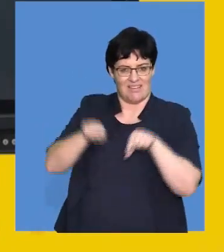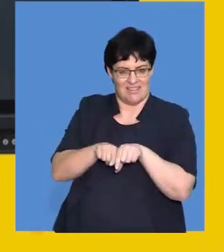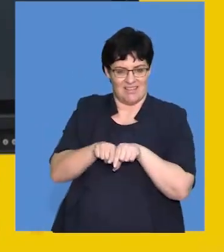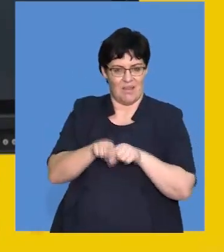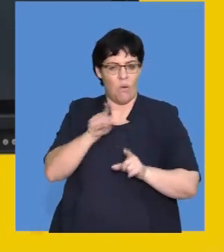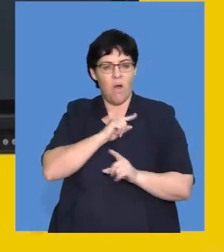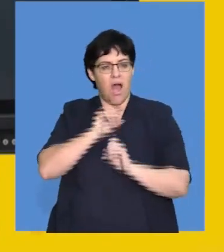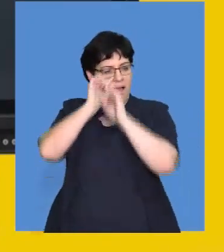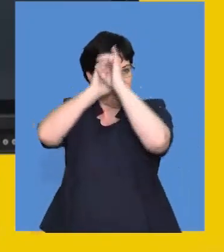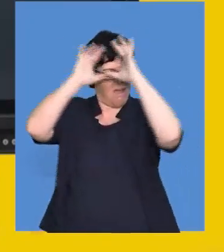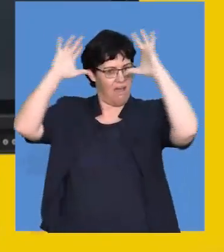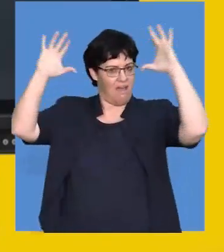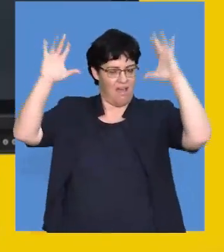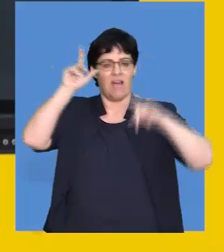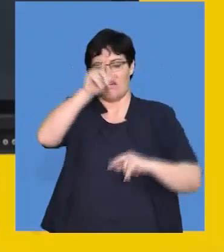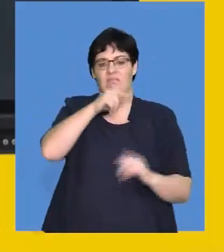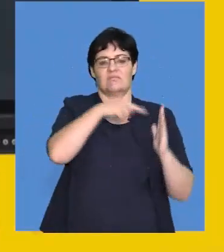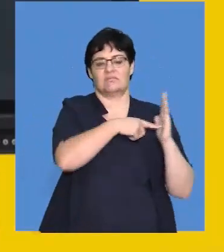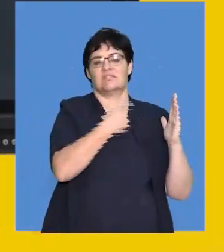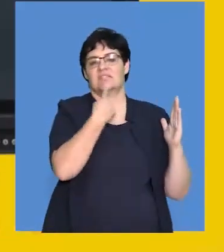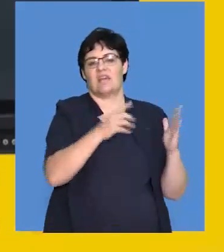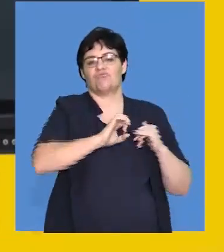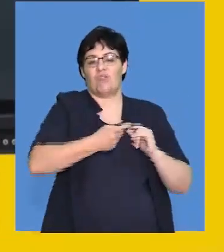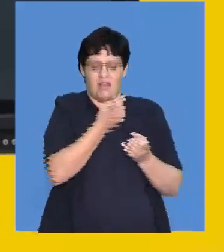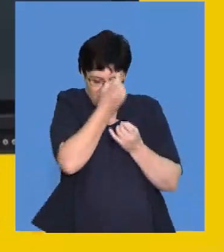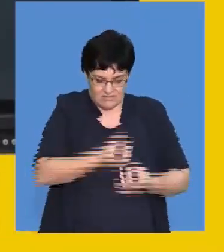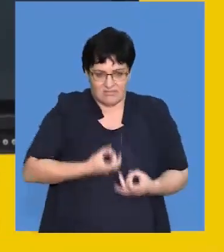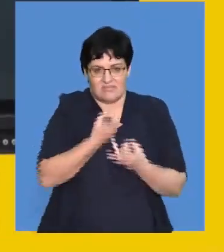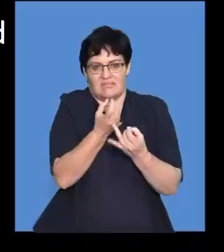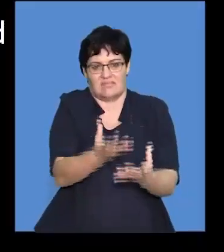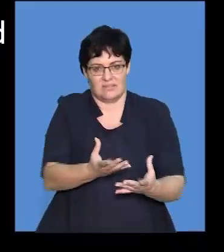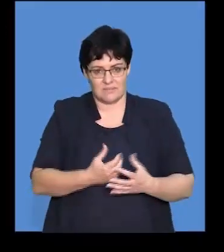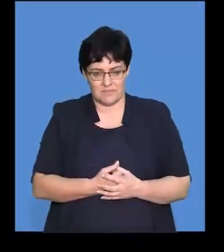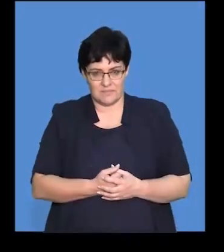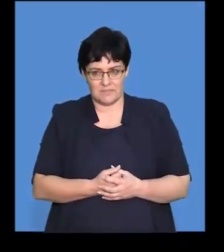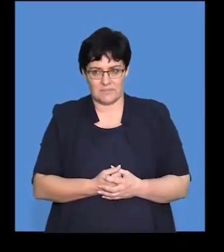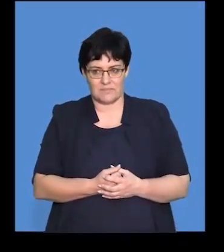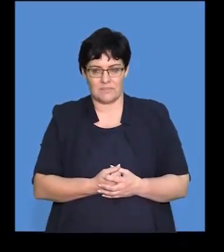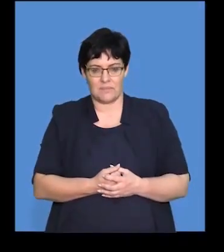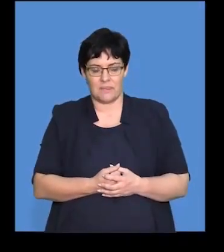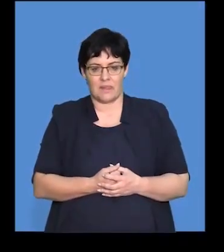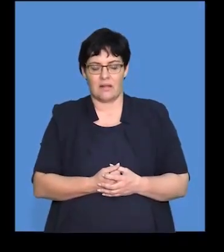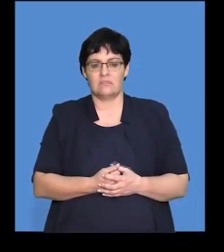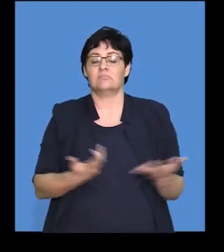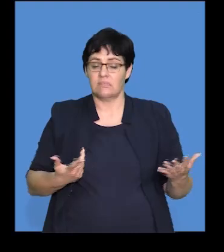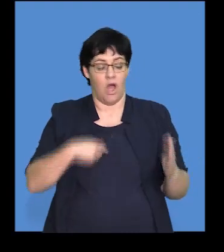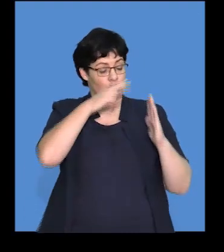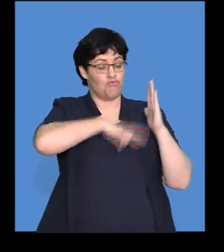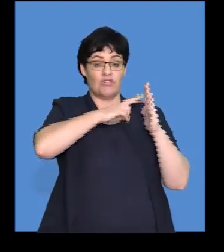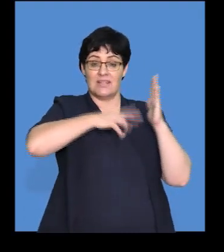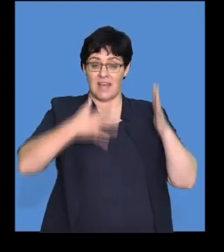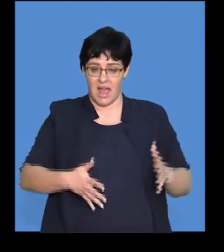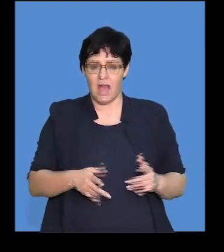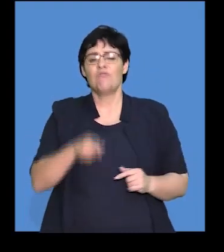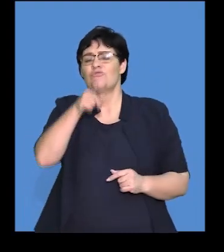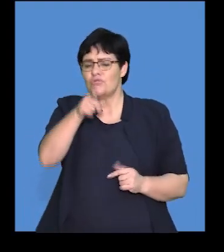you visualize what they are trying to convey to you. As a reader, you